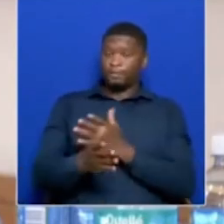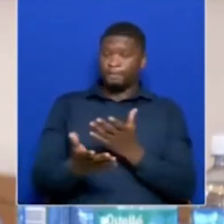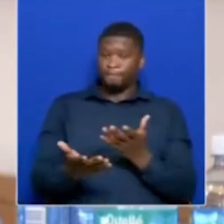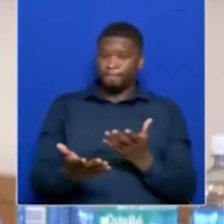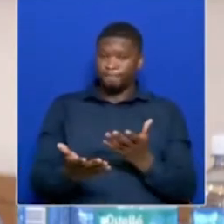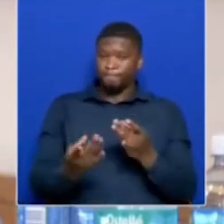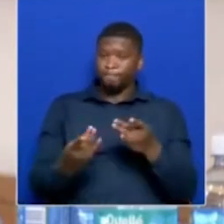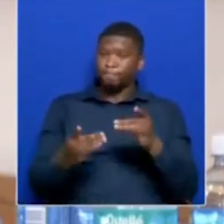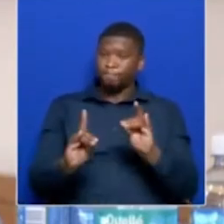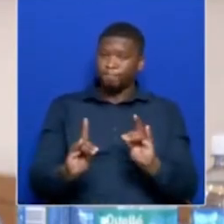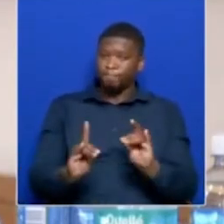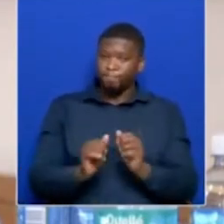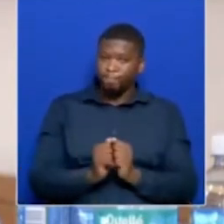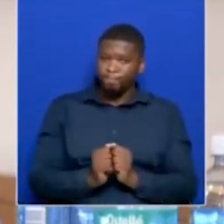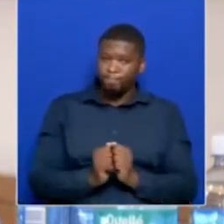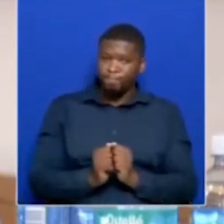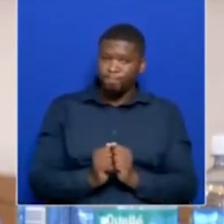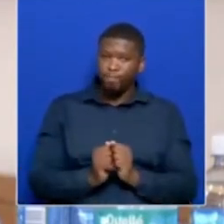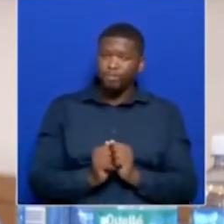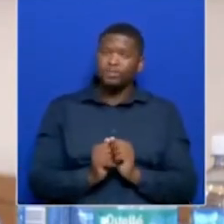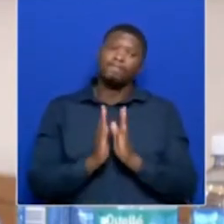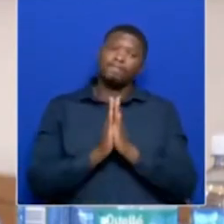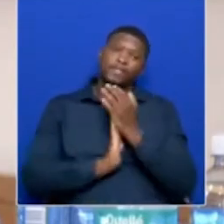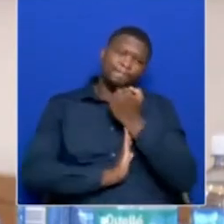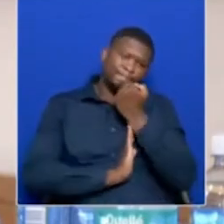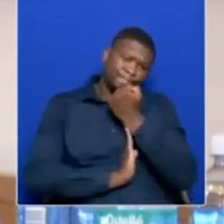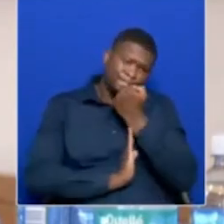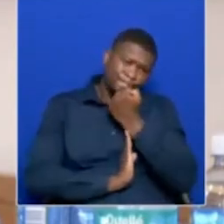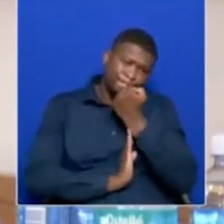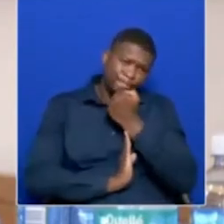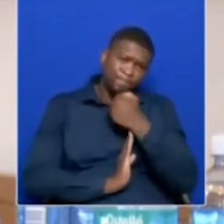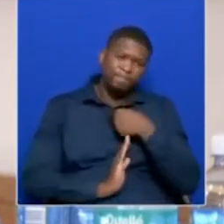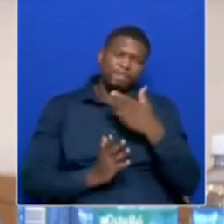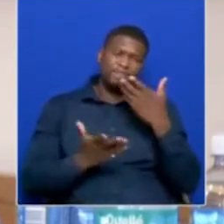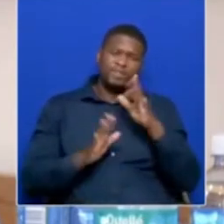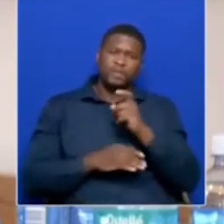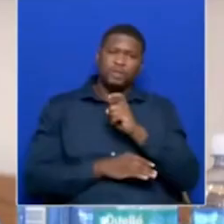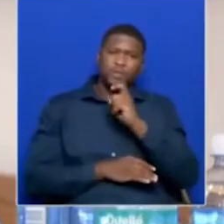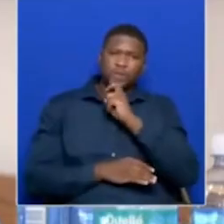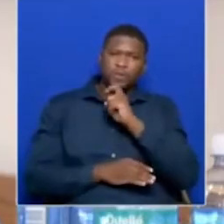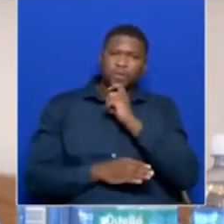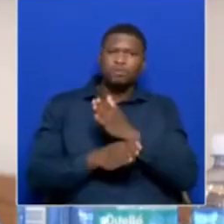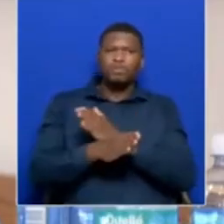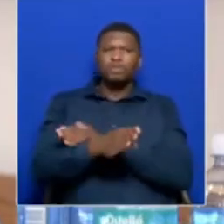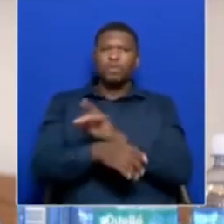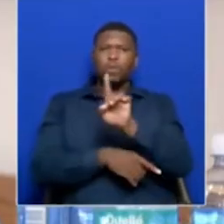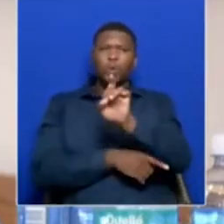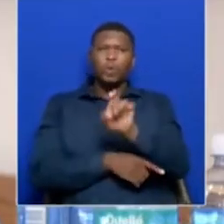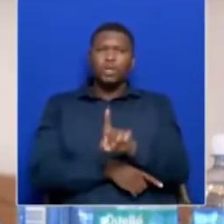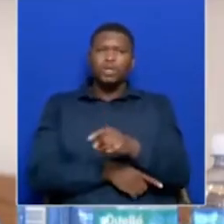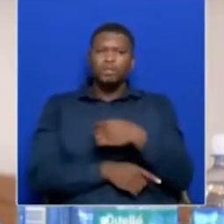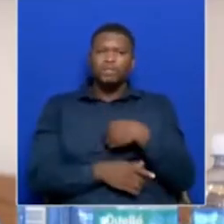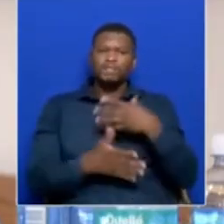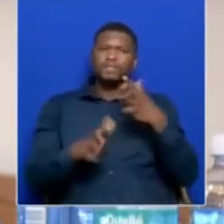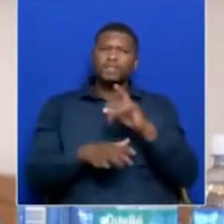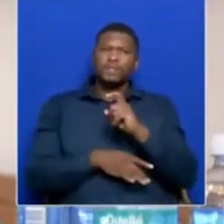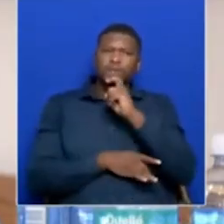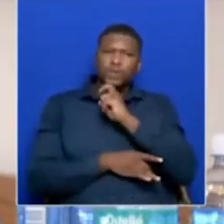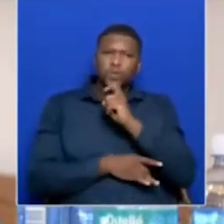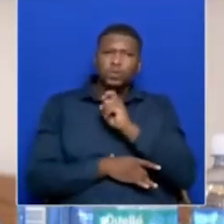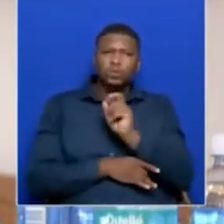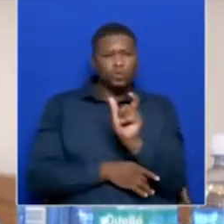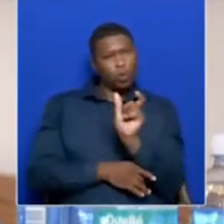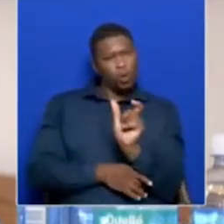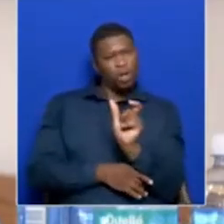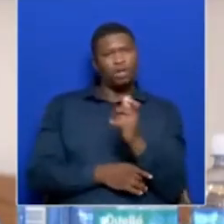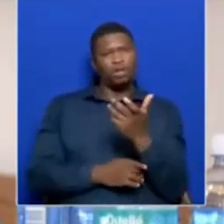will forgive me. I used in the previous questions. I used compelled and critical in